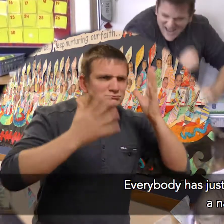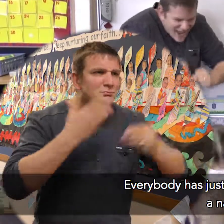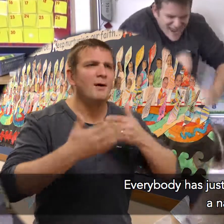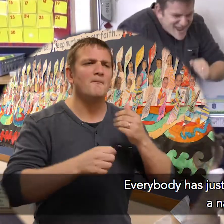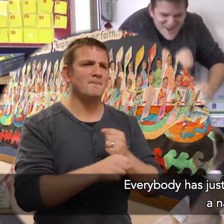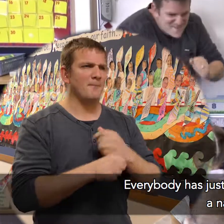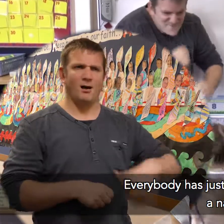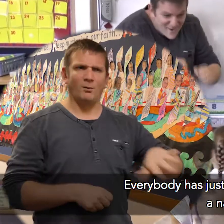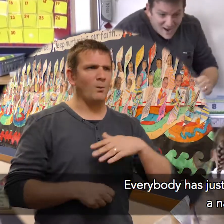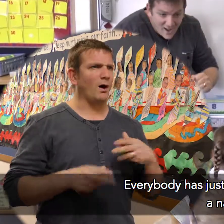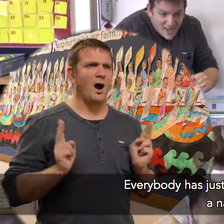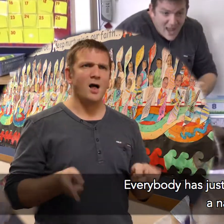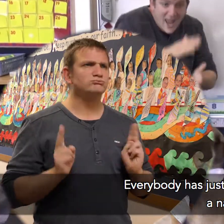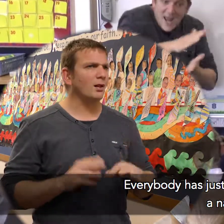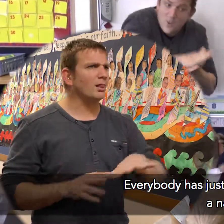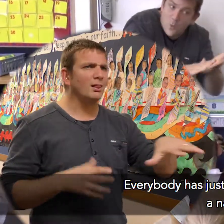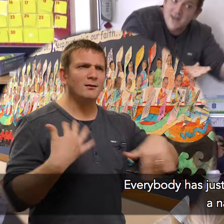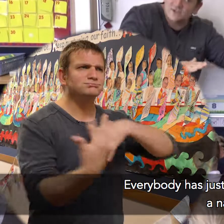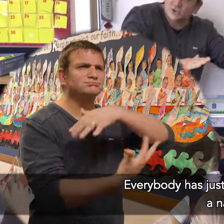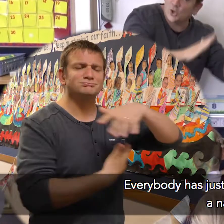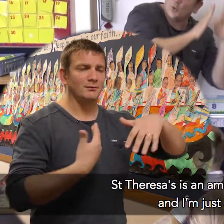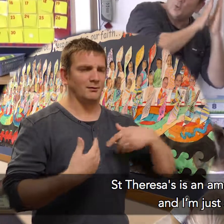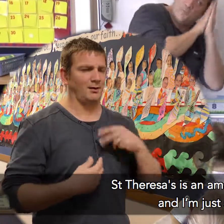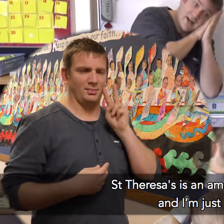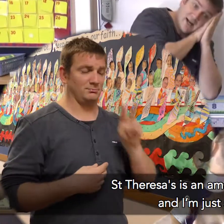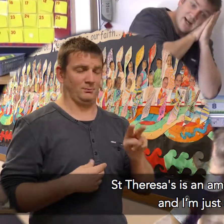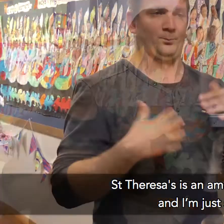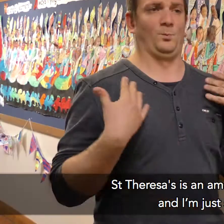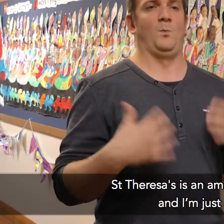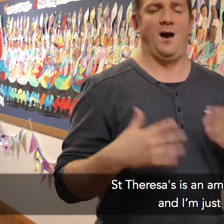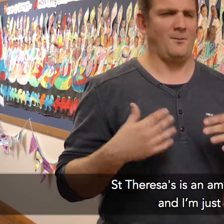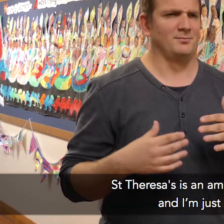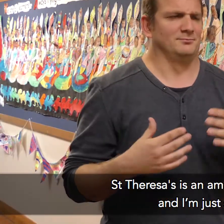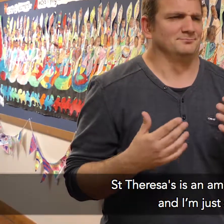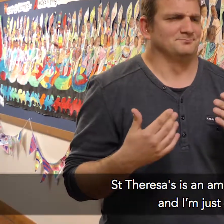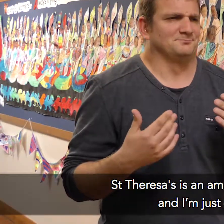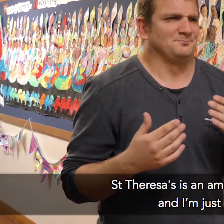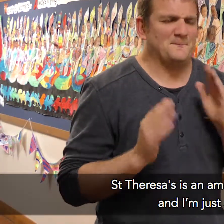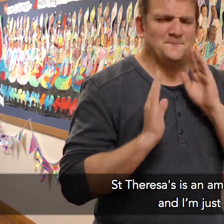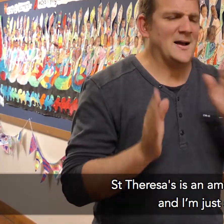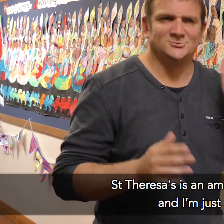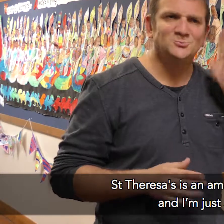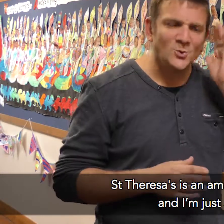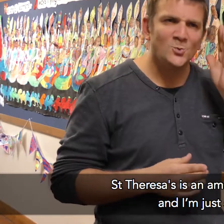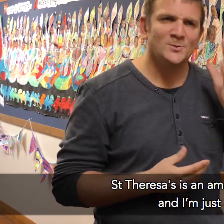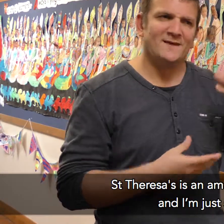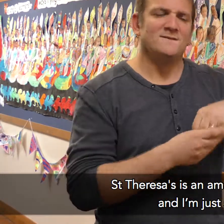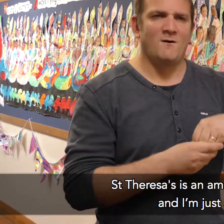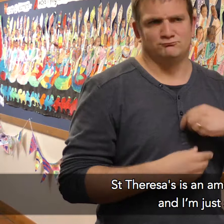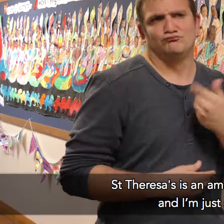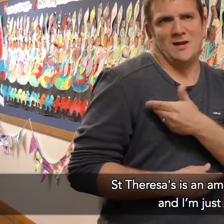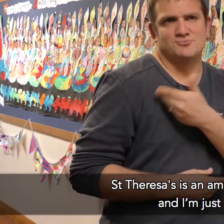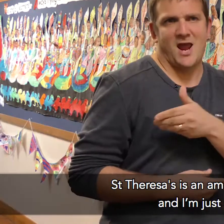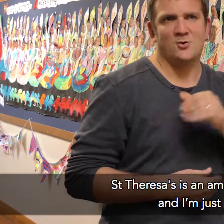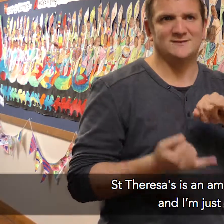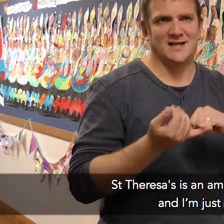Everybody's just worked together in such a natural way. St. Teresa's is an amazing school to be part of, and I'm just so